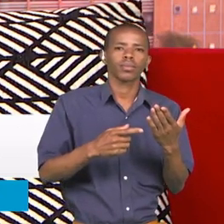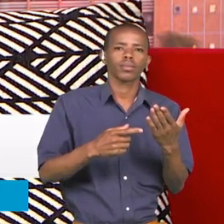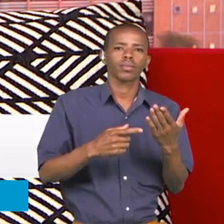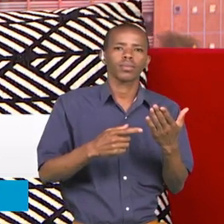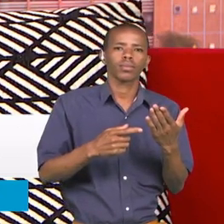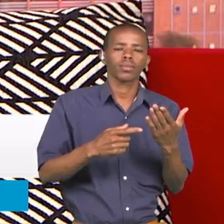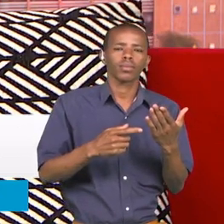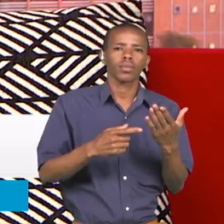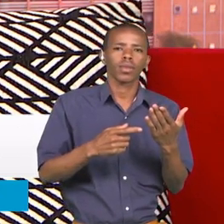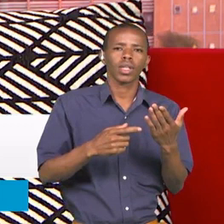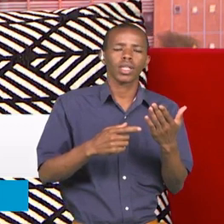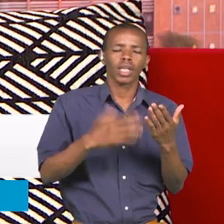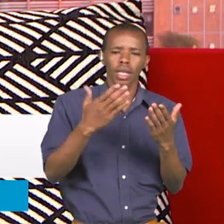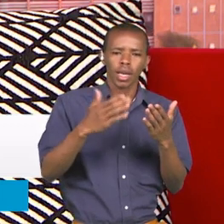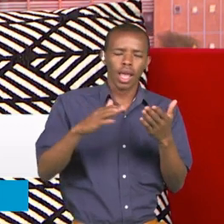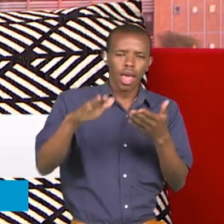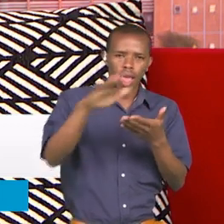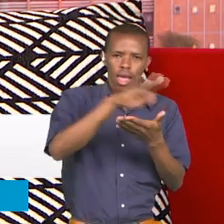certain doctrines or